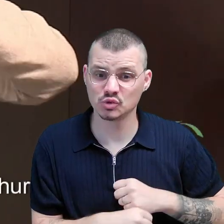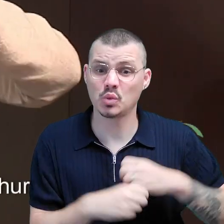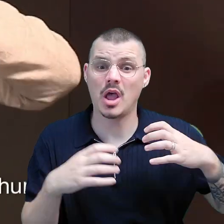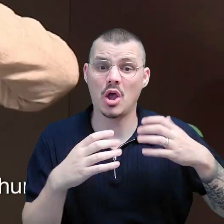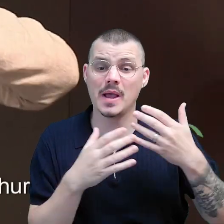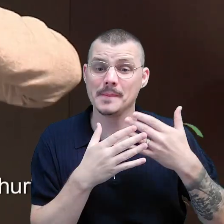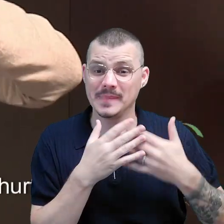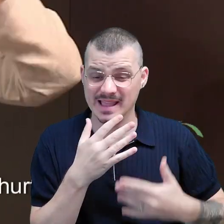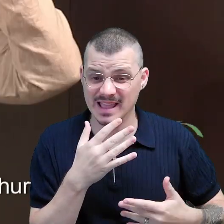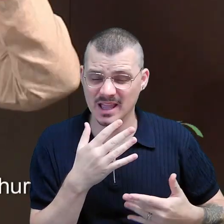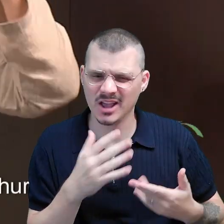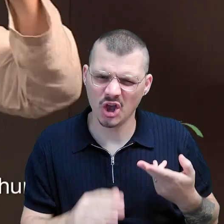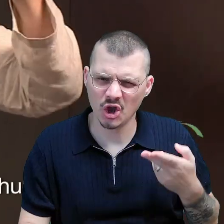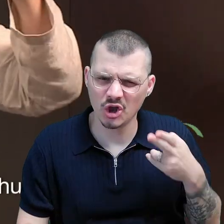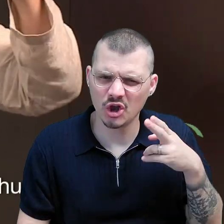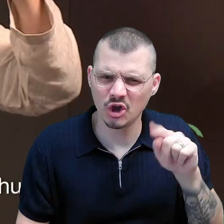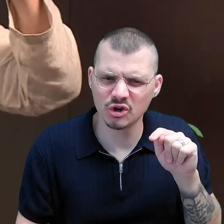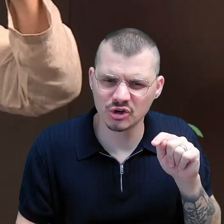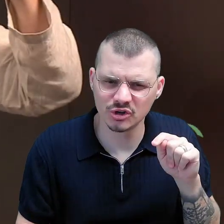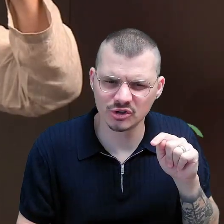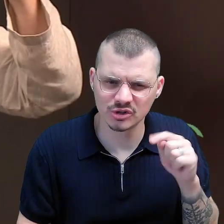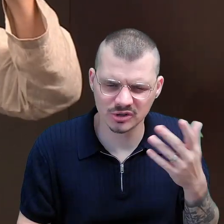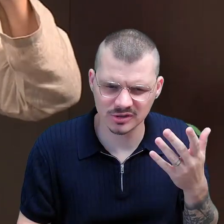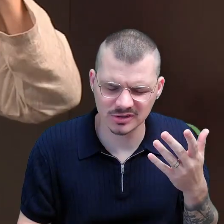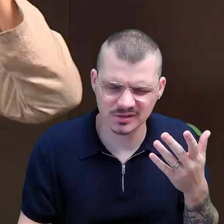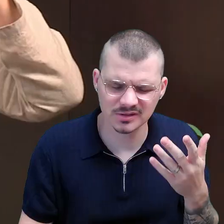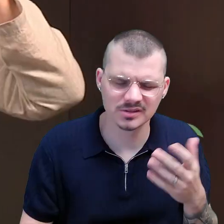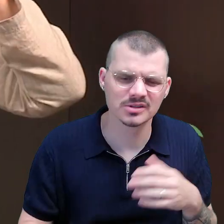it swells and bleeds and hurts.